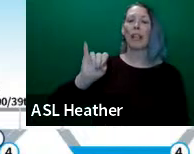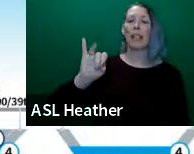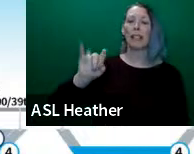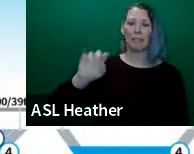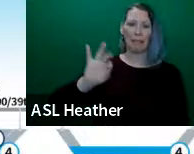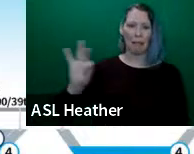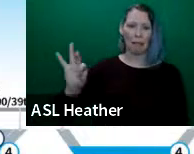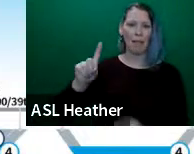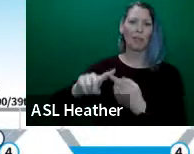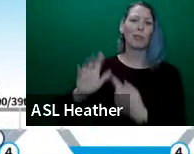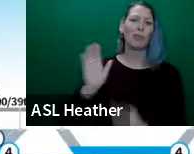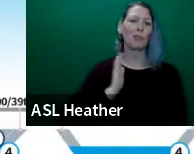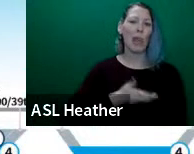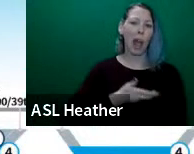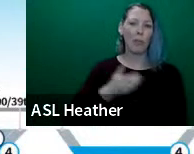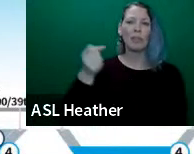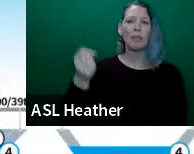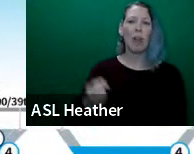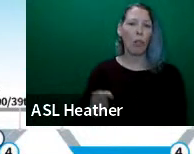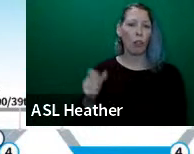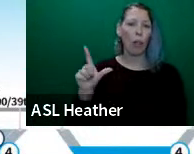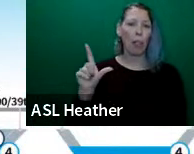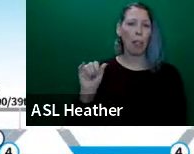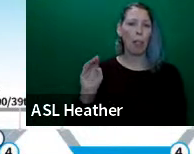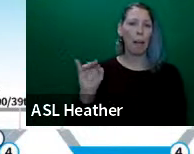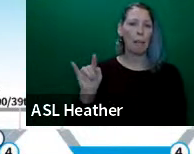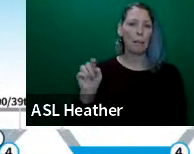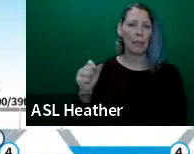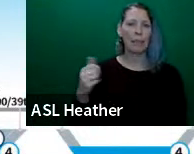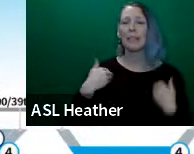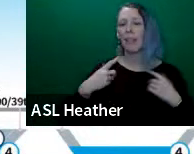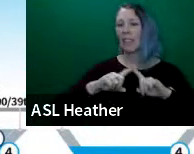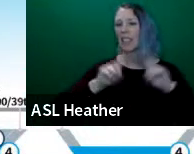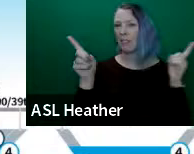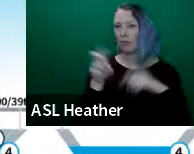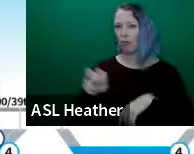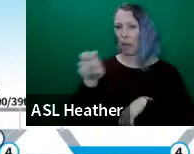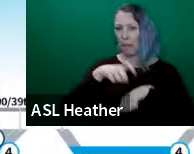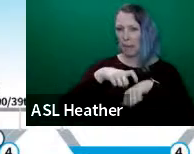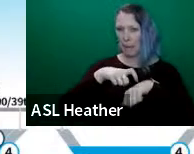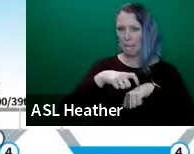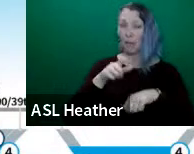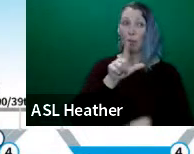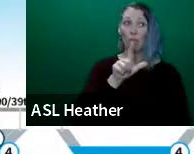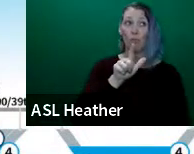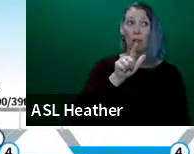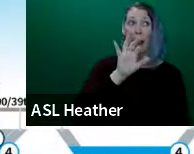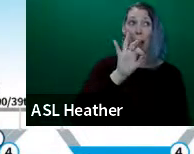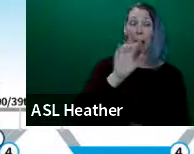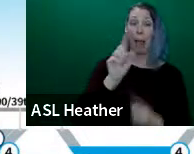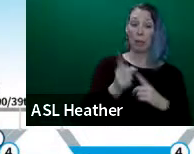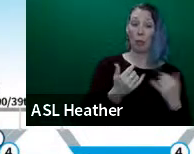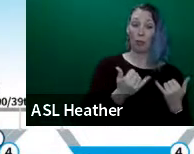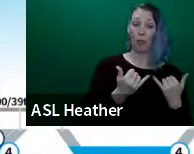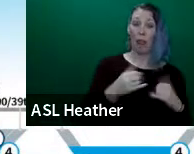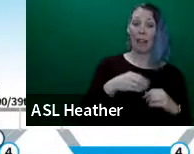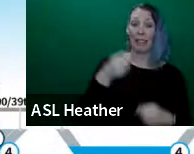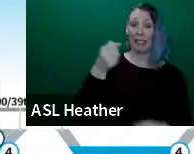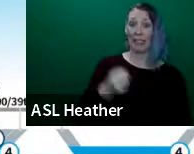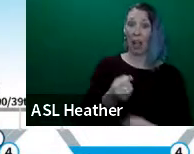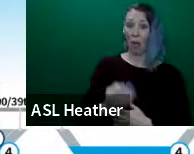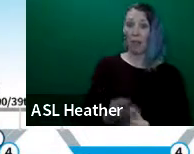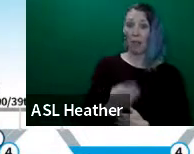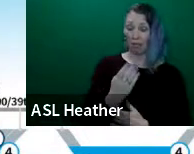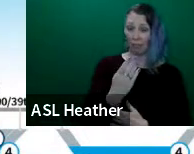kind of project southern limits. We've got kind of different travel time pairs. So goes from 29 minutes today in the southbound AM for that